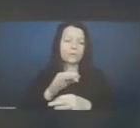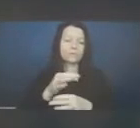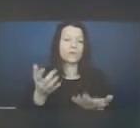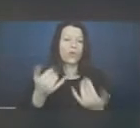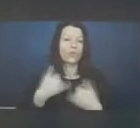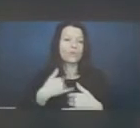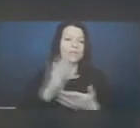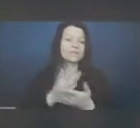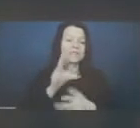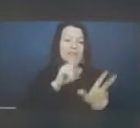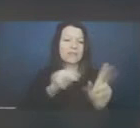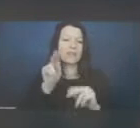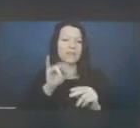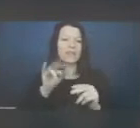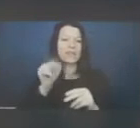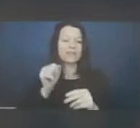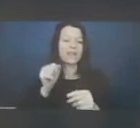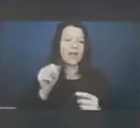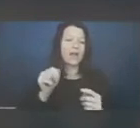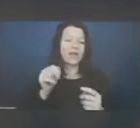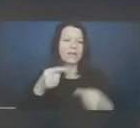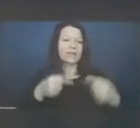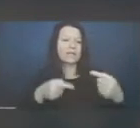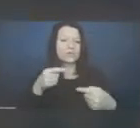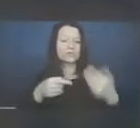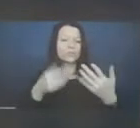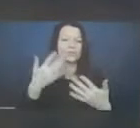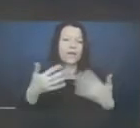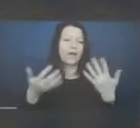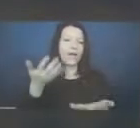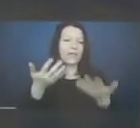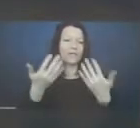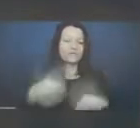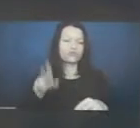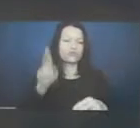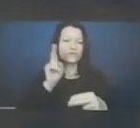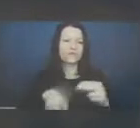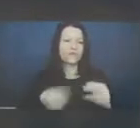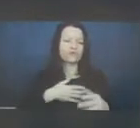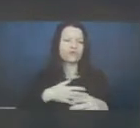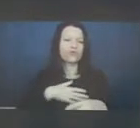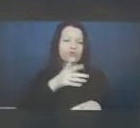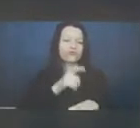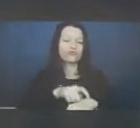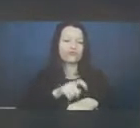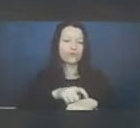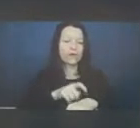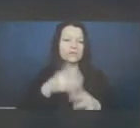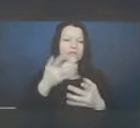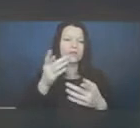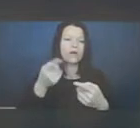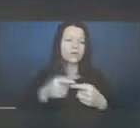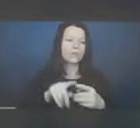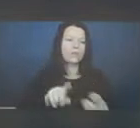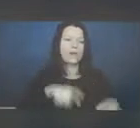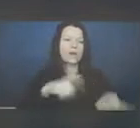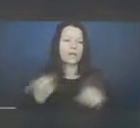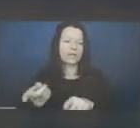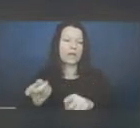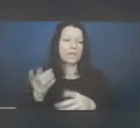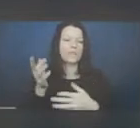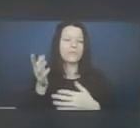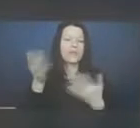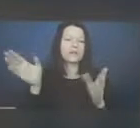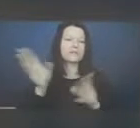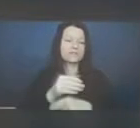that legislation is implemented. You see, our time is up, and perhaps we will be discussing that behind